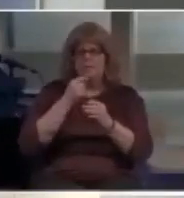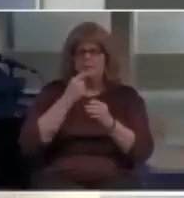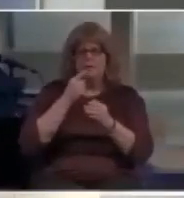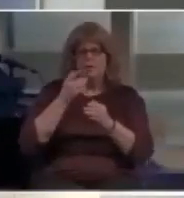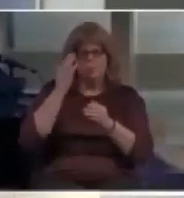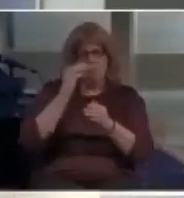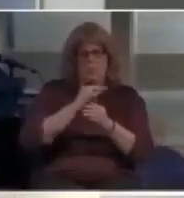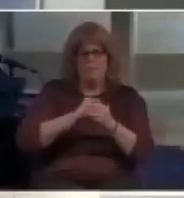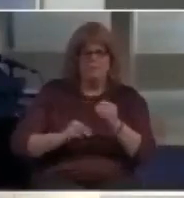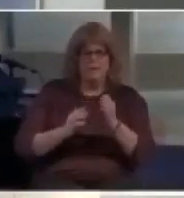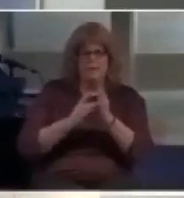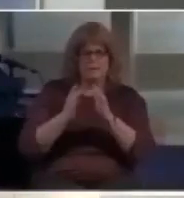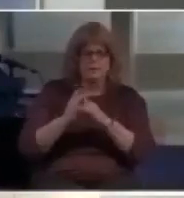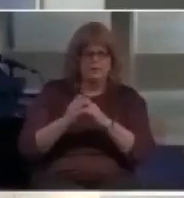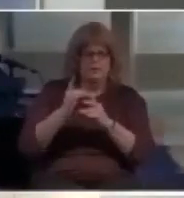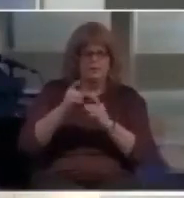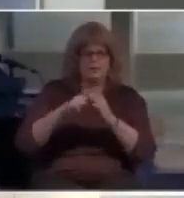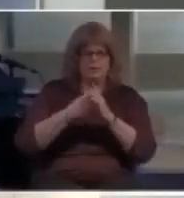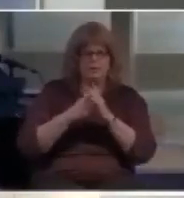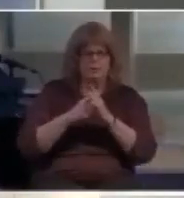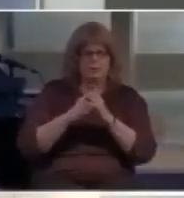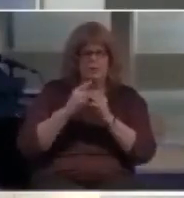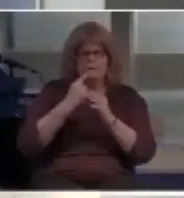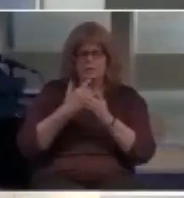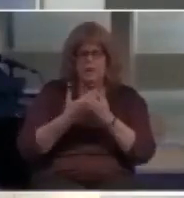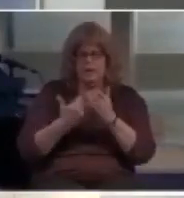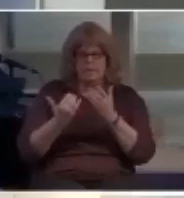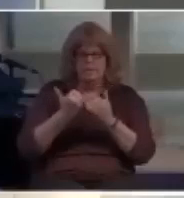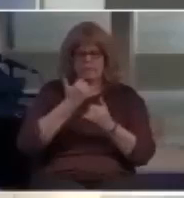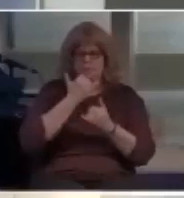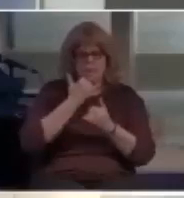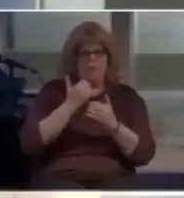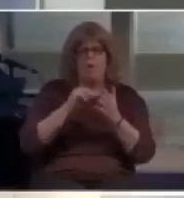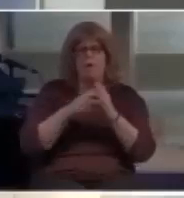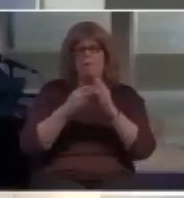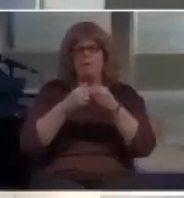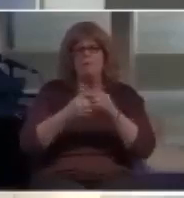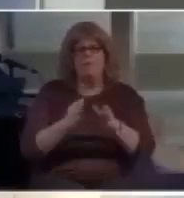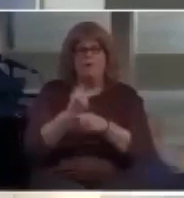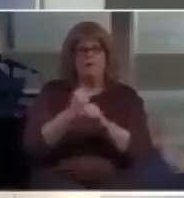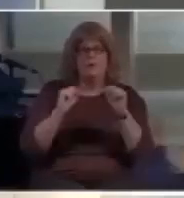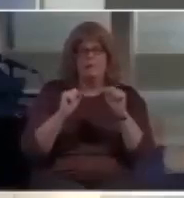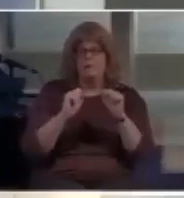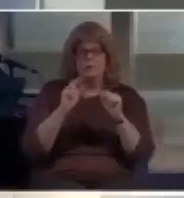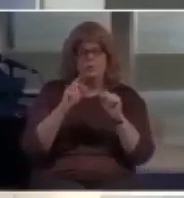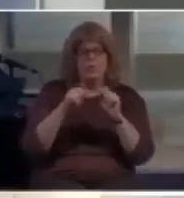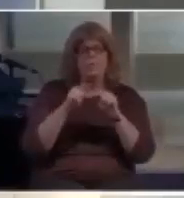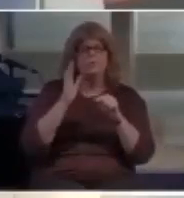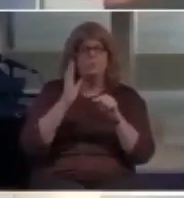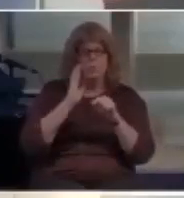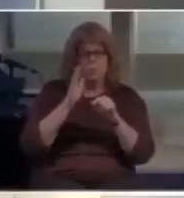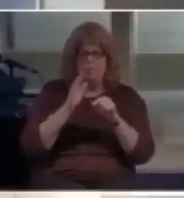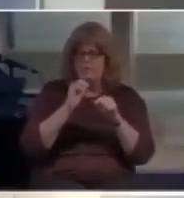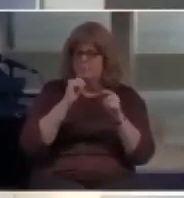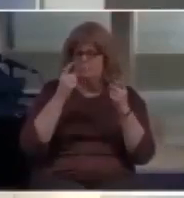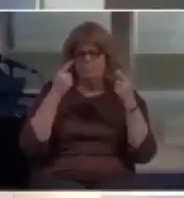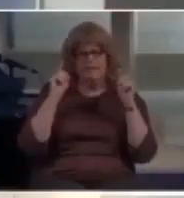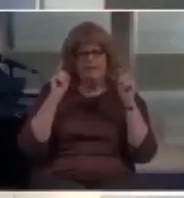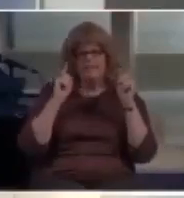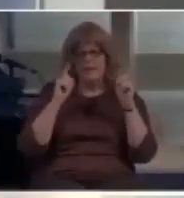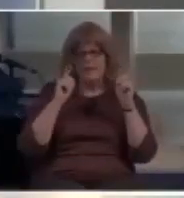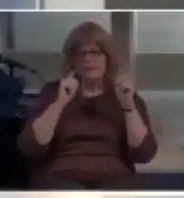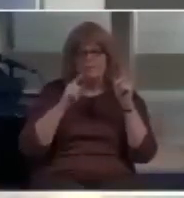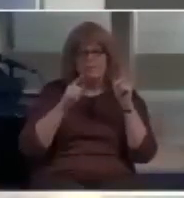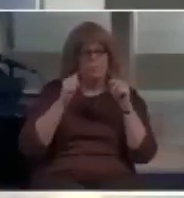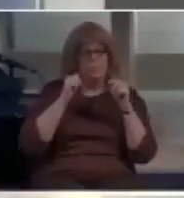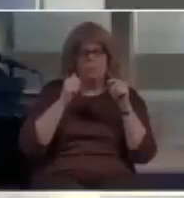Messiah Jesus and you start saying things that are wrong, you're no longer saved, but you are going to be ineffective. You are